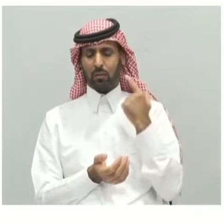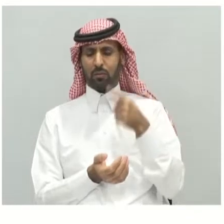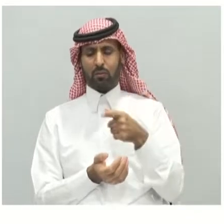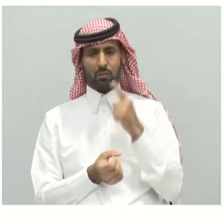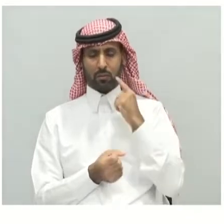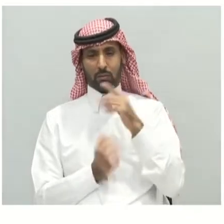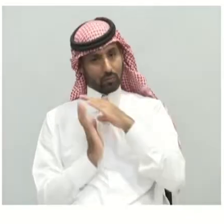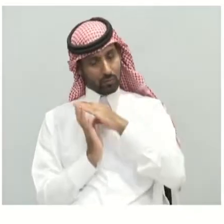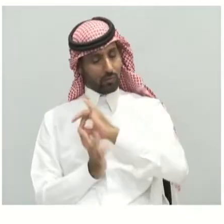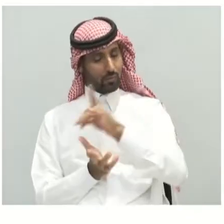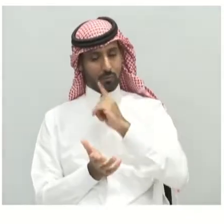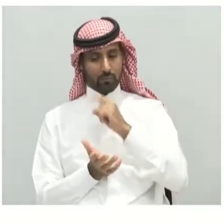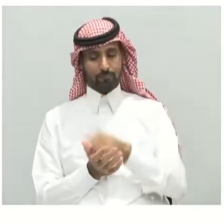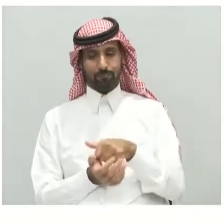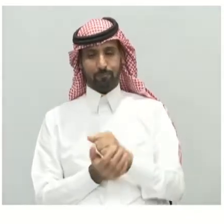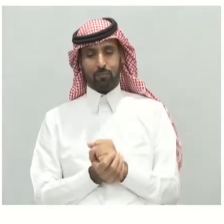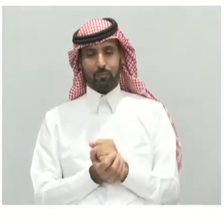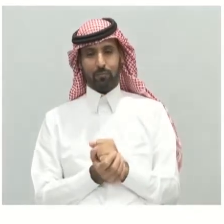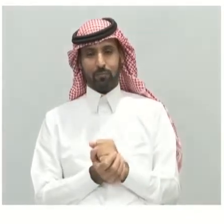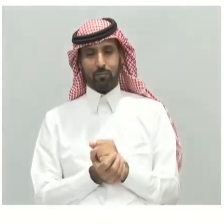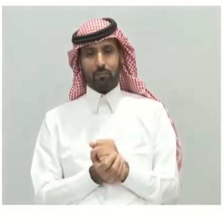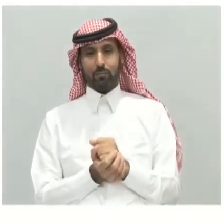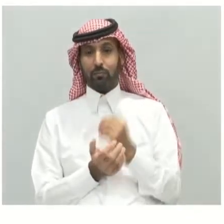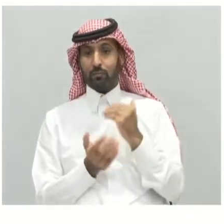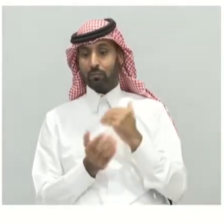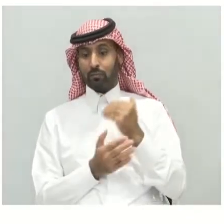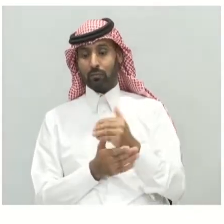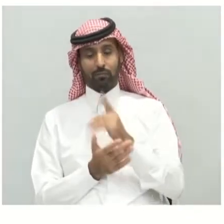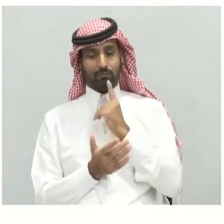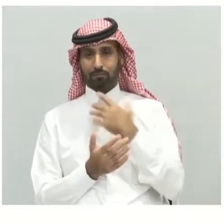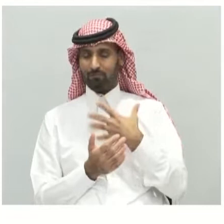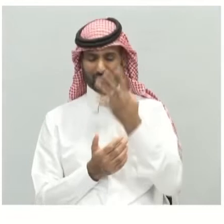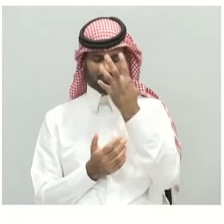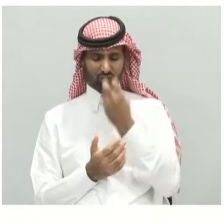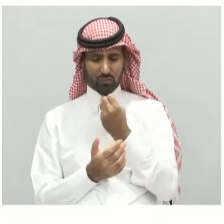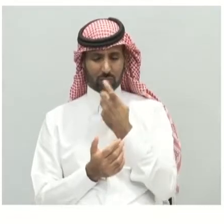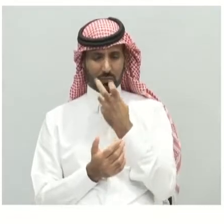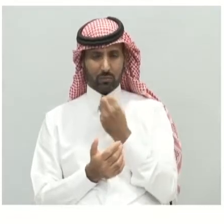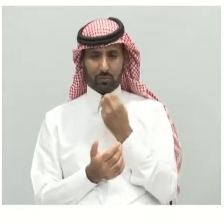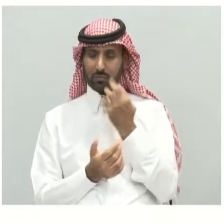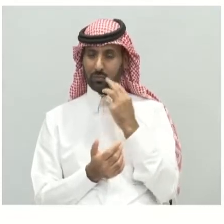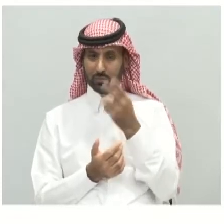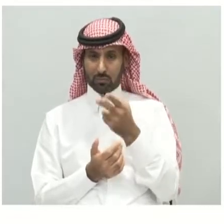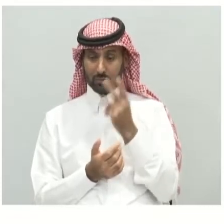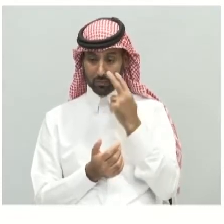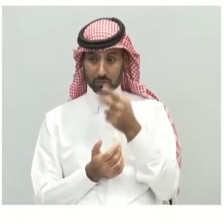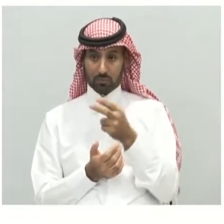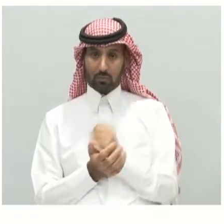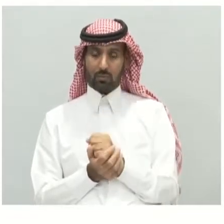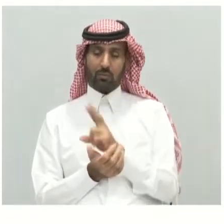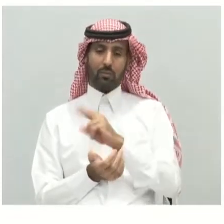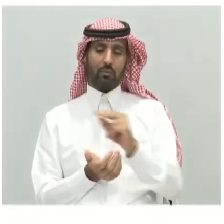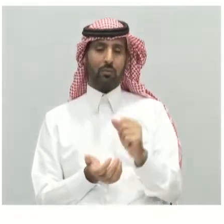not sleep well last night. She was not happy when I saw her. Okay, these are two